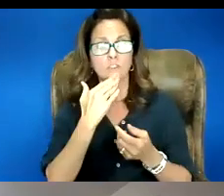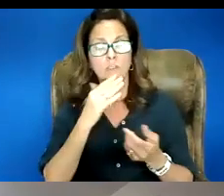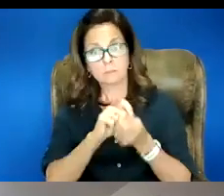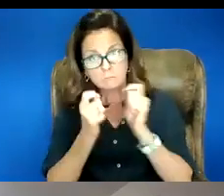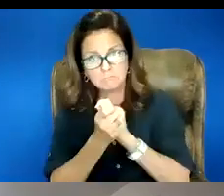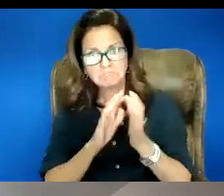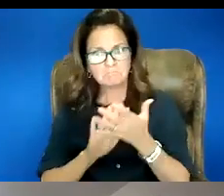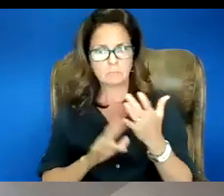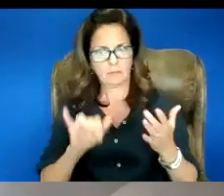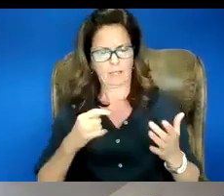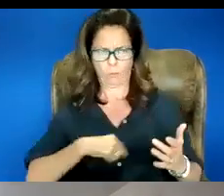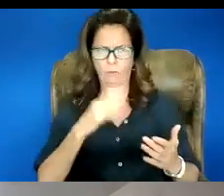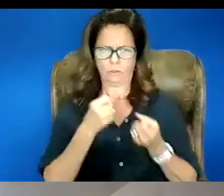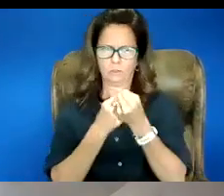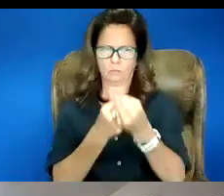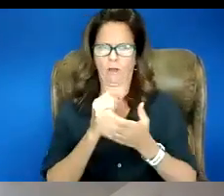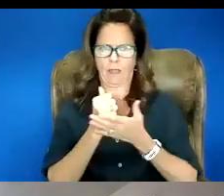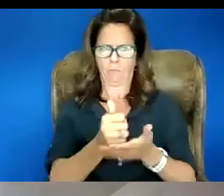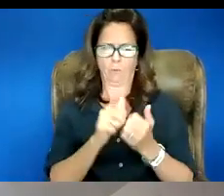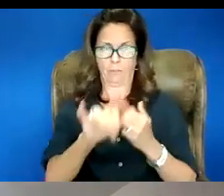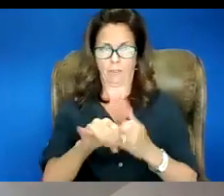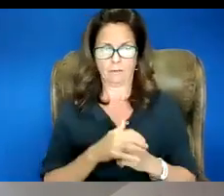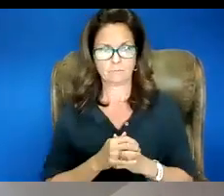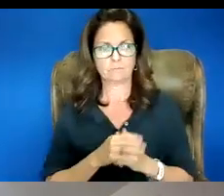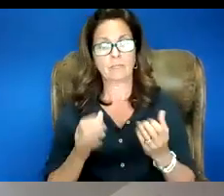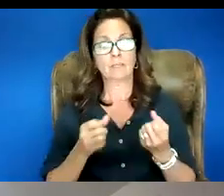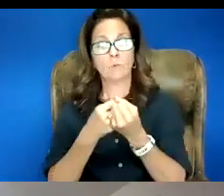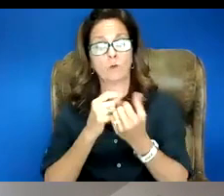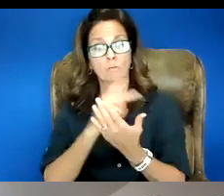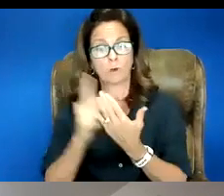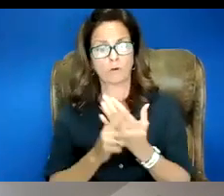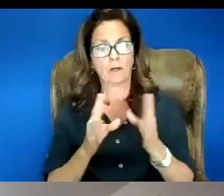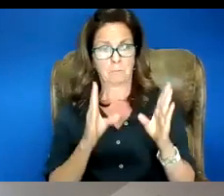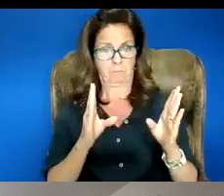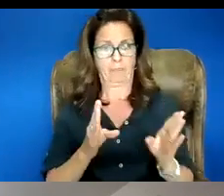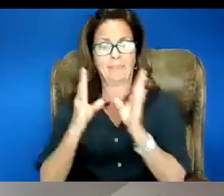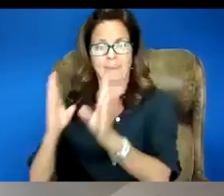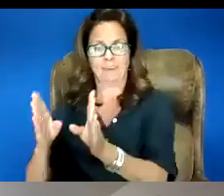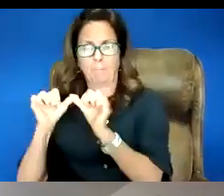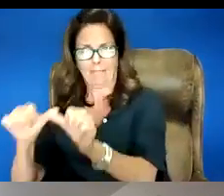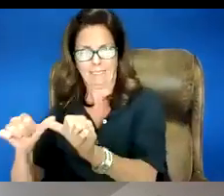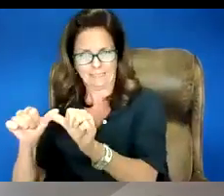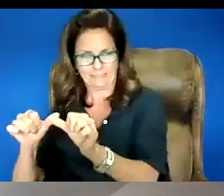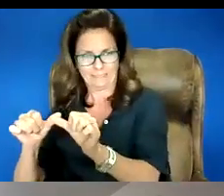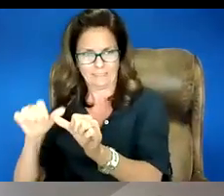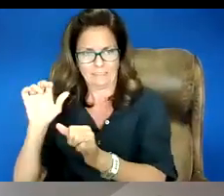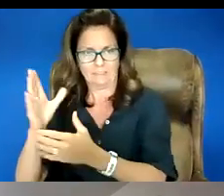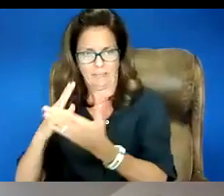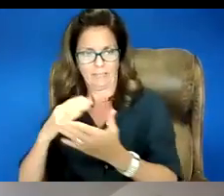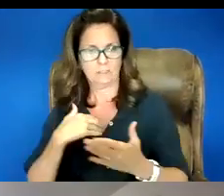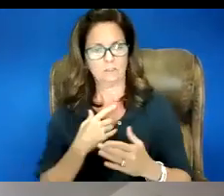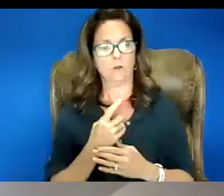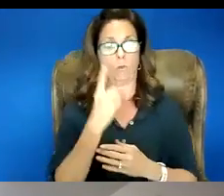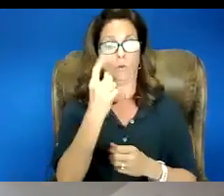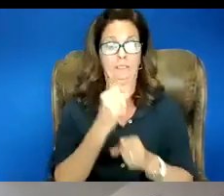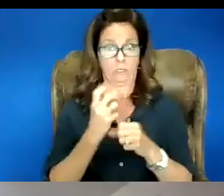So supportive program, and then the maintenance phase. Phase 3, once you reach 1 year, you've completed, you've graduated,